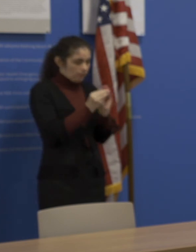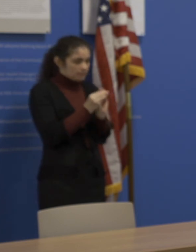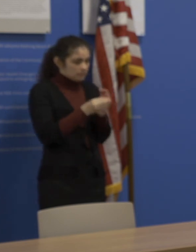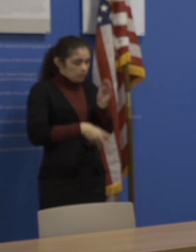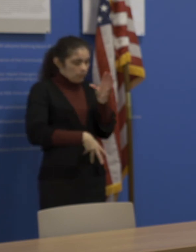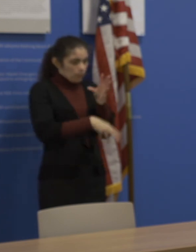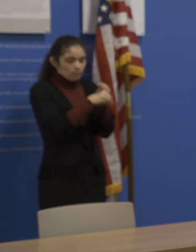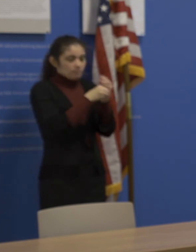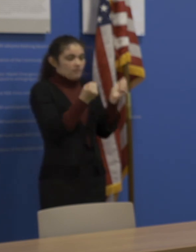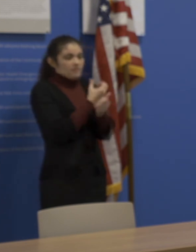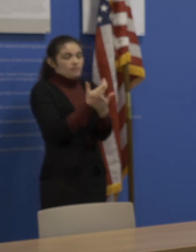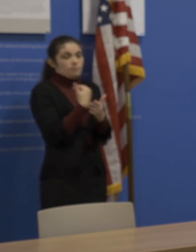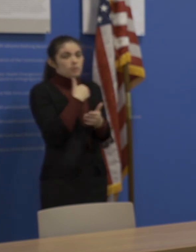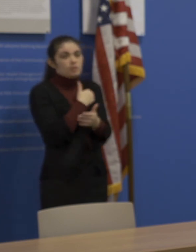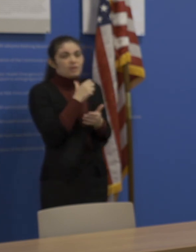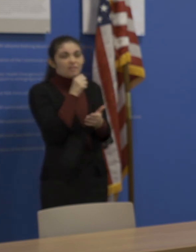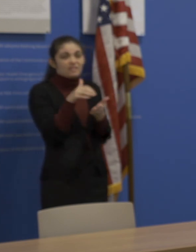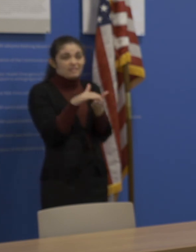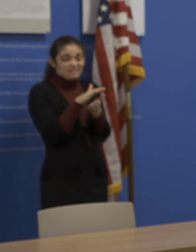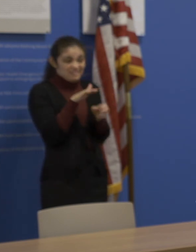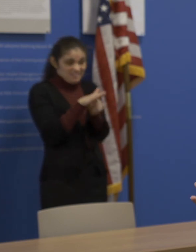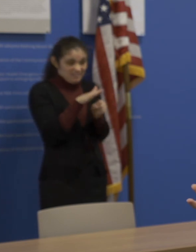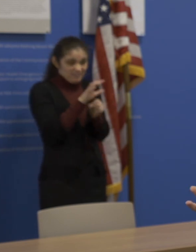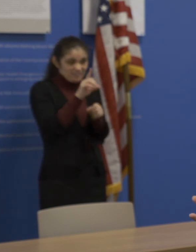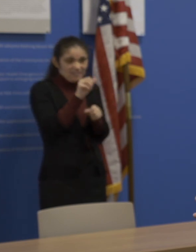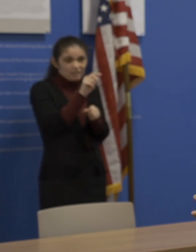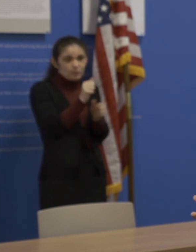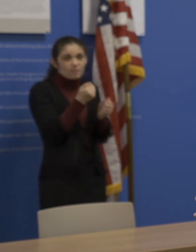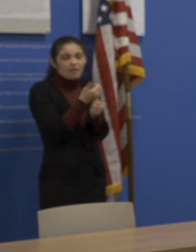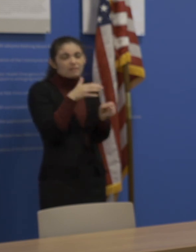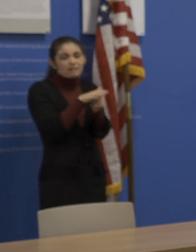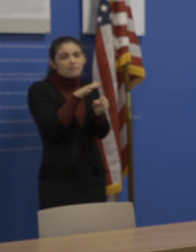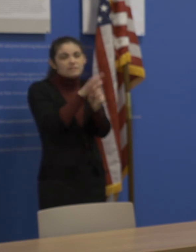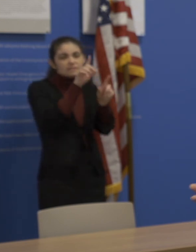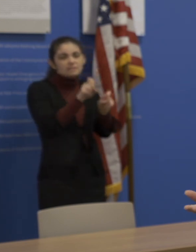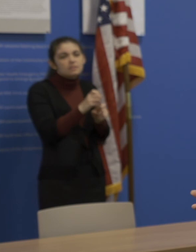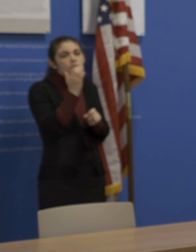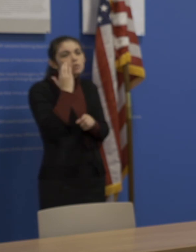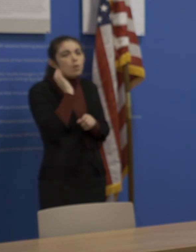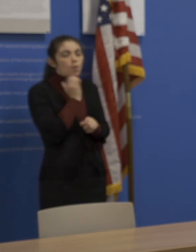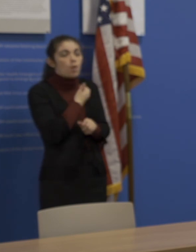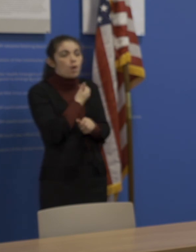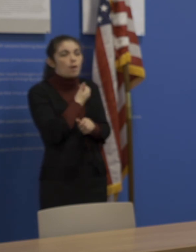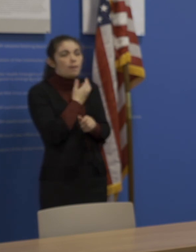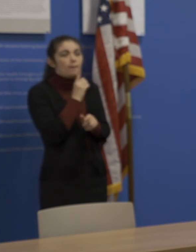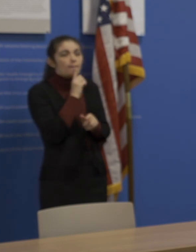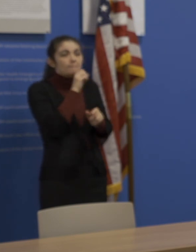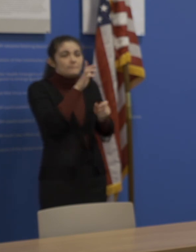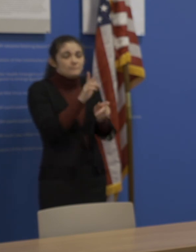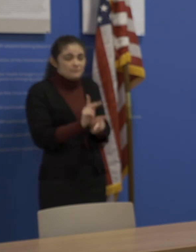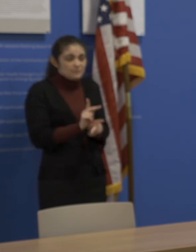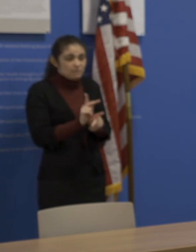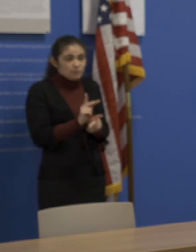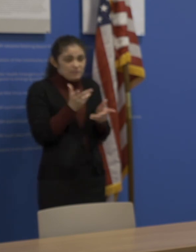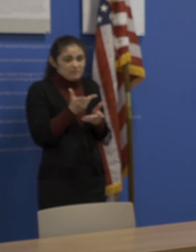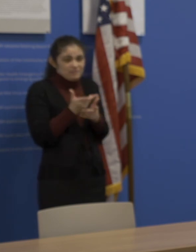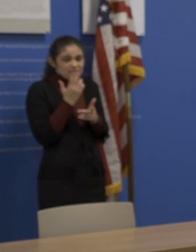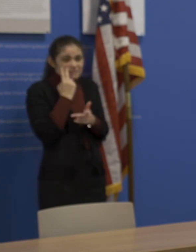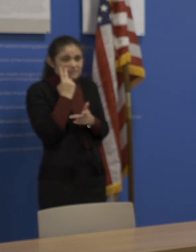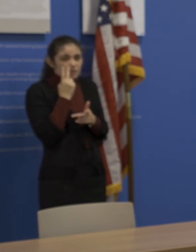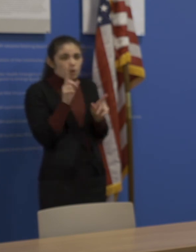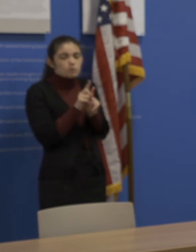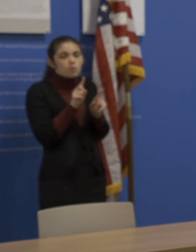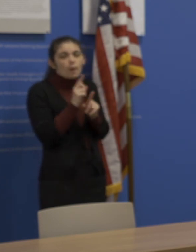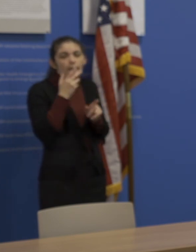data as we have, but we don't have all the data we'd like without an accurate amount of testing to know what our prevalence in the community truly looks like. We can only